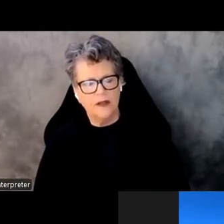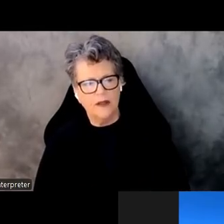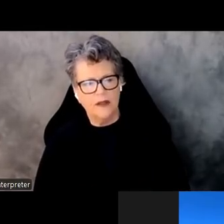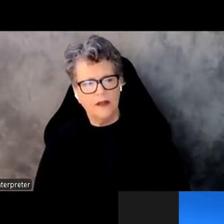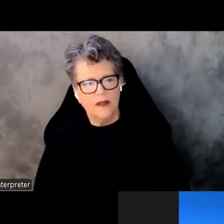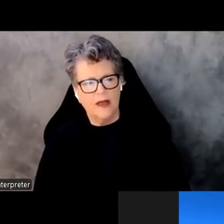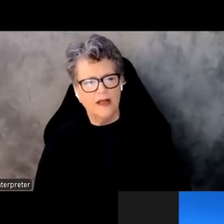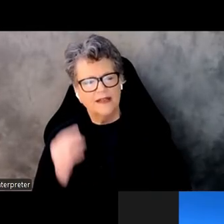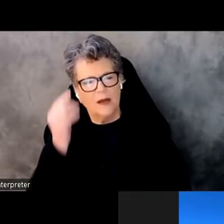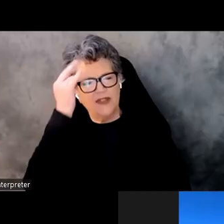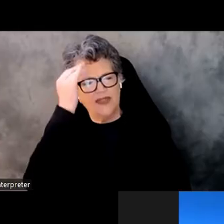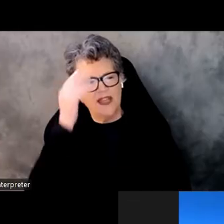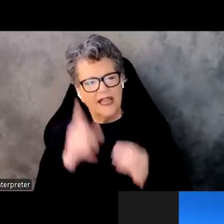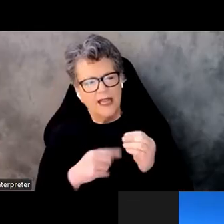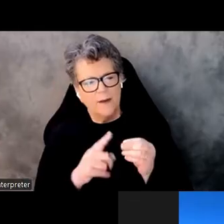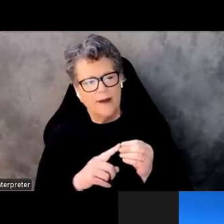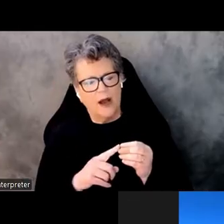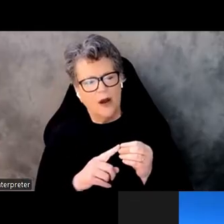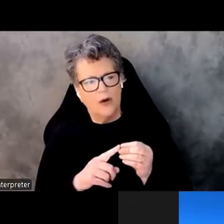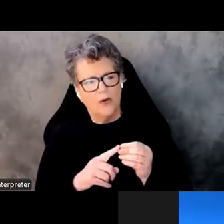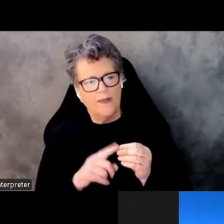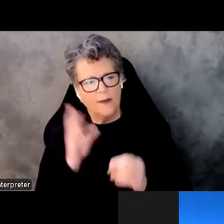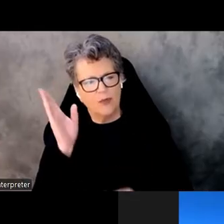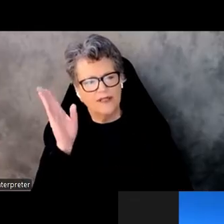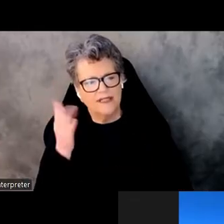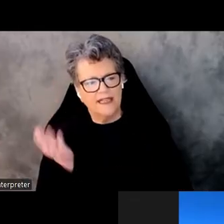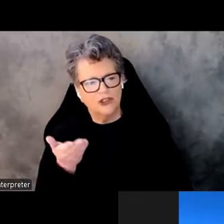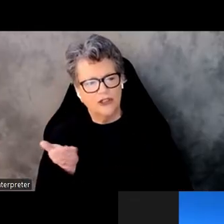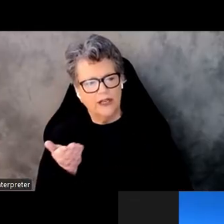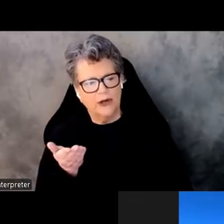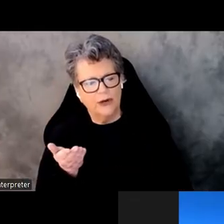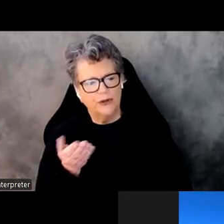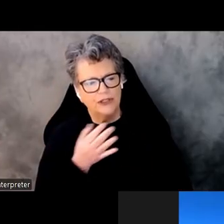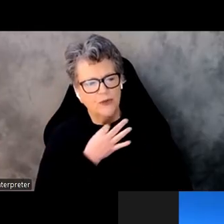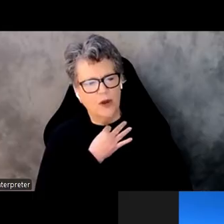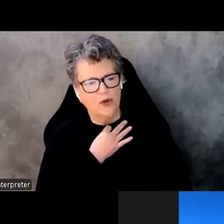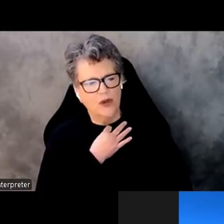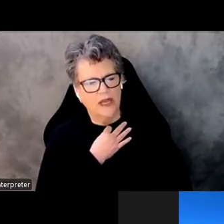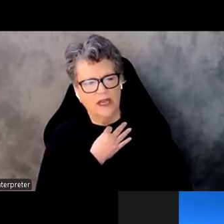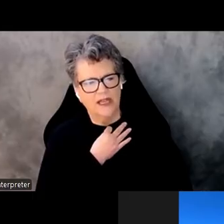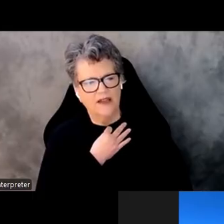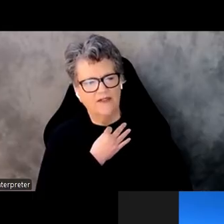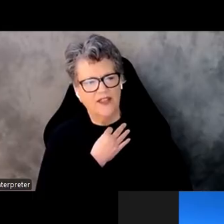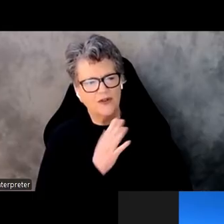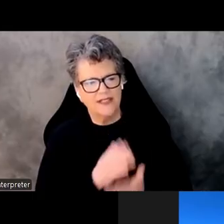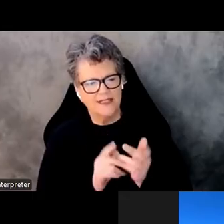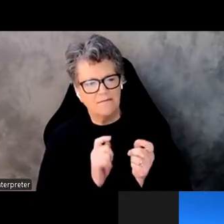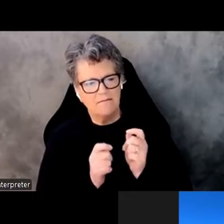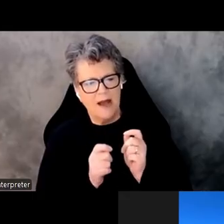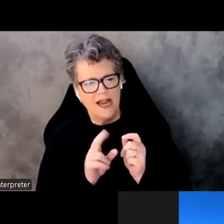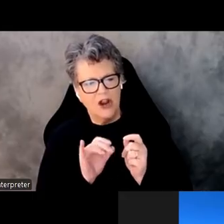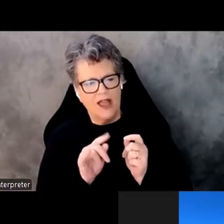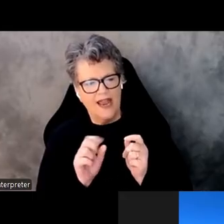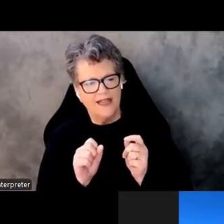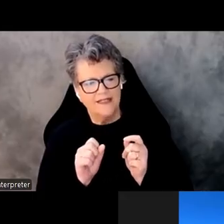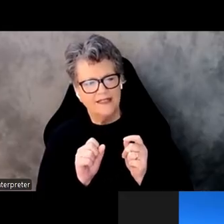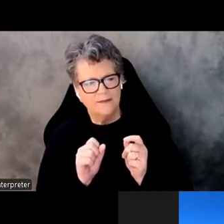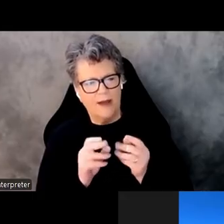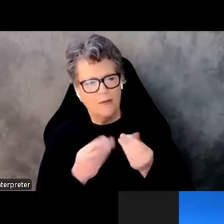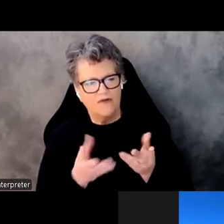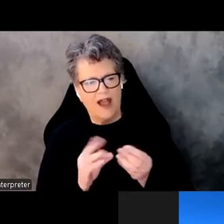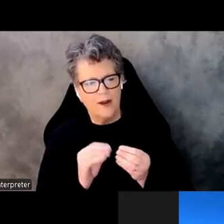was thinking about the presentation here, wondering if some minor edits might provide a